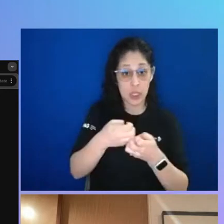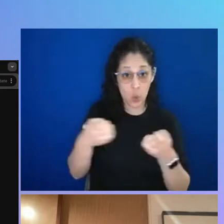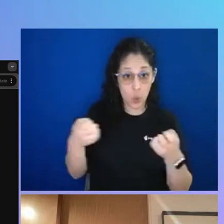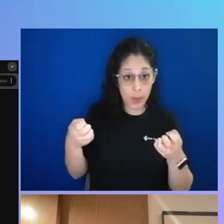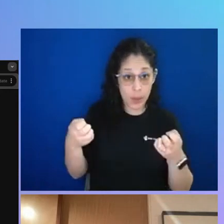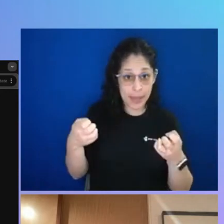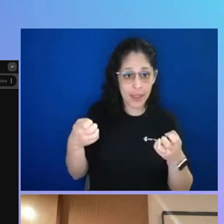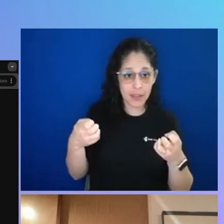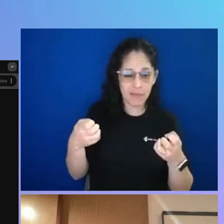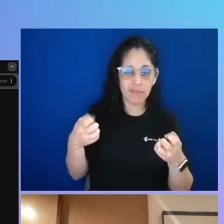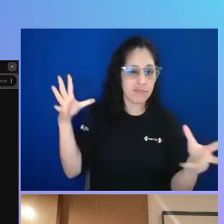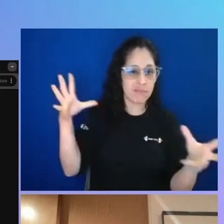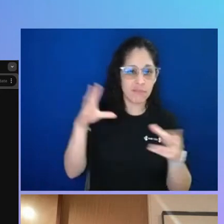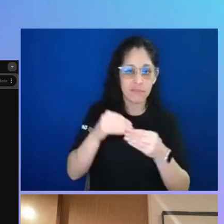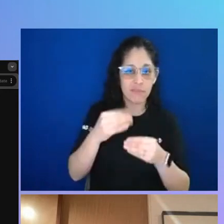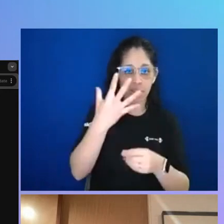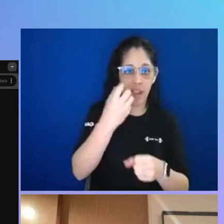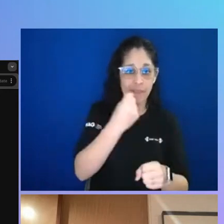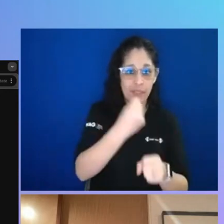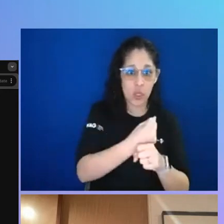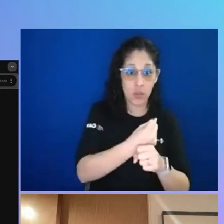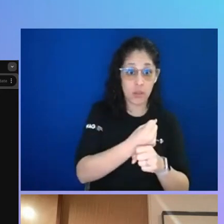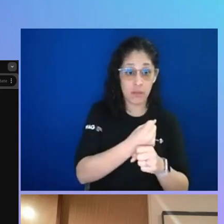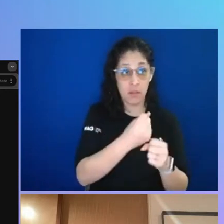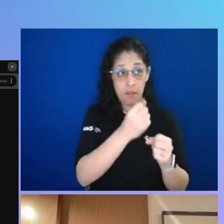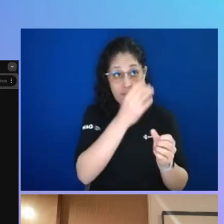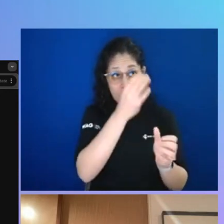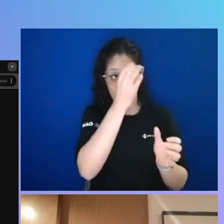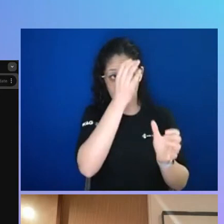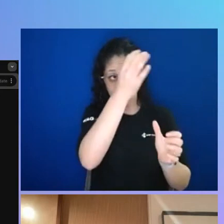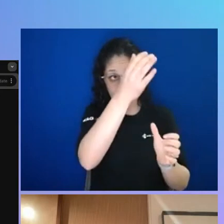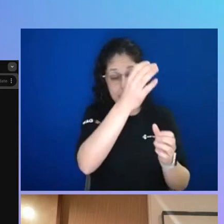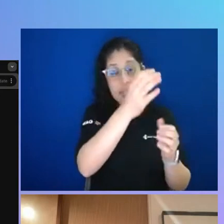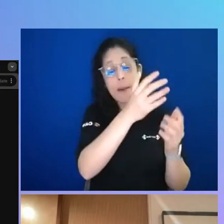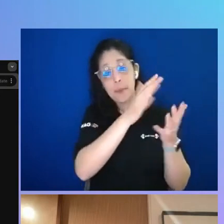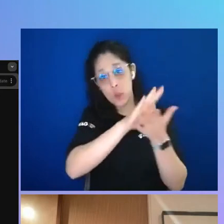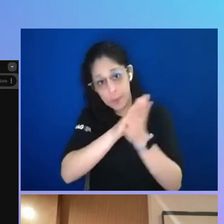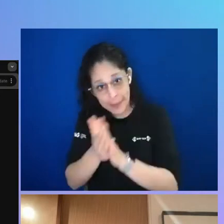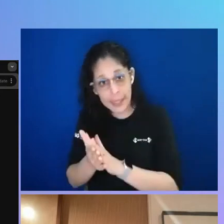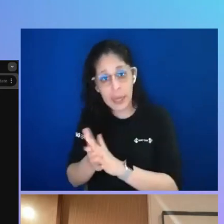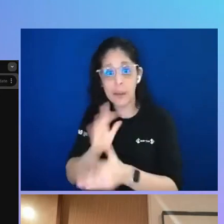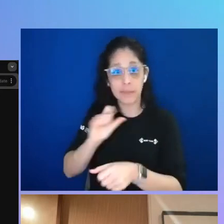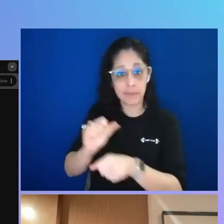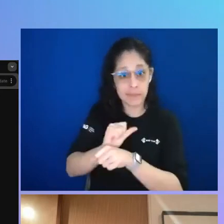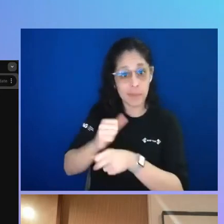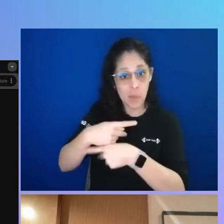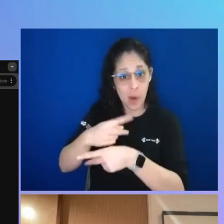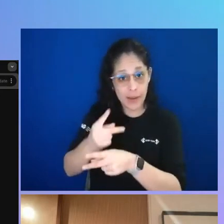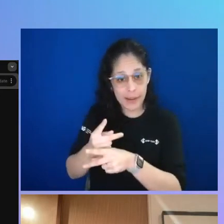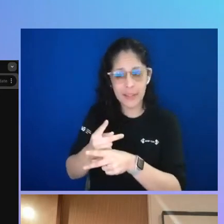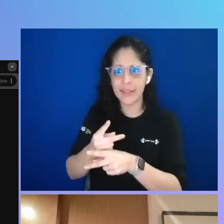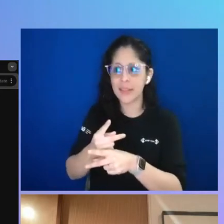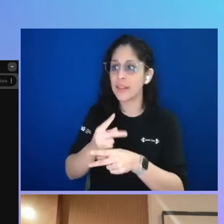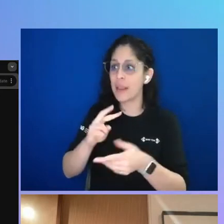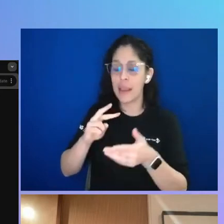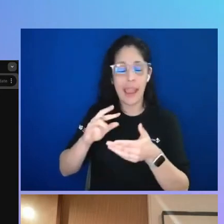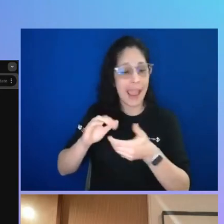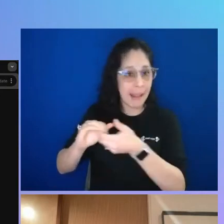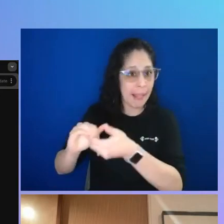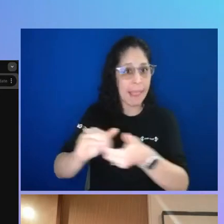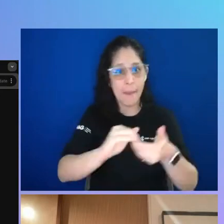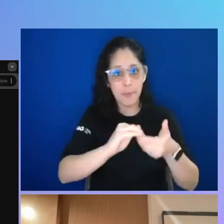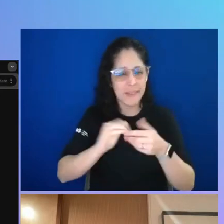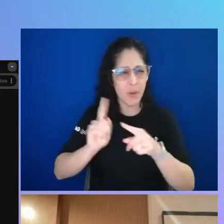involved countless cross-functional collaboration between researchers, product design,